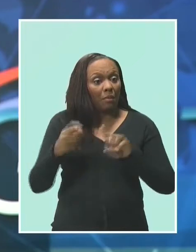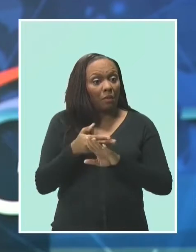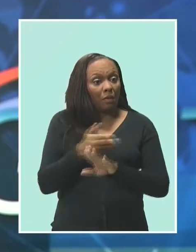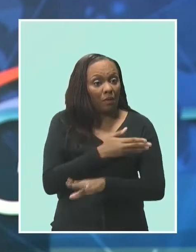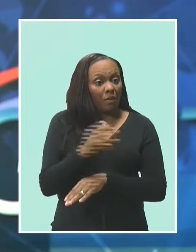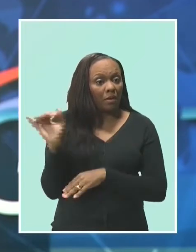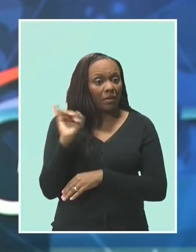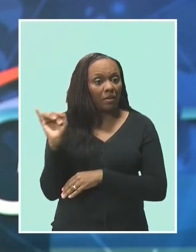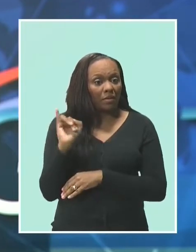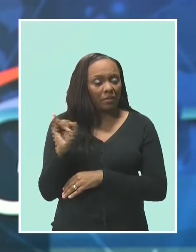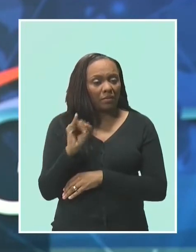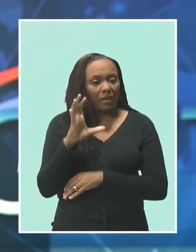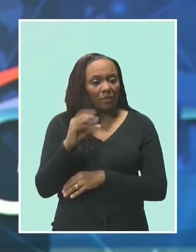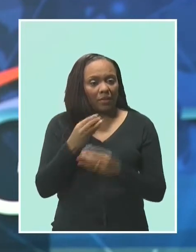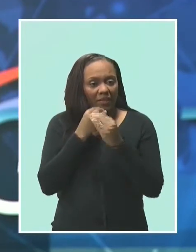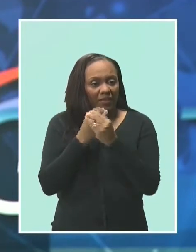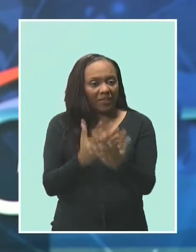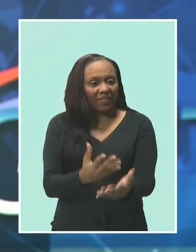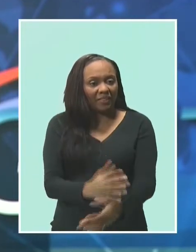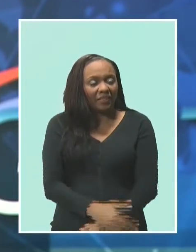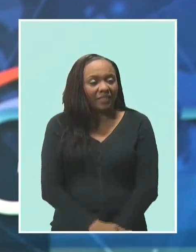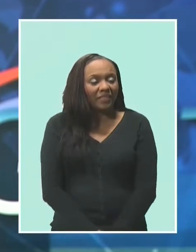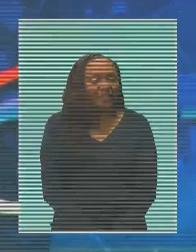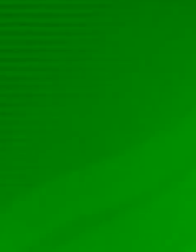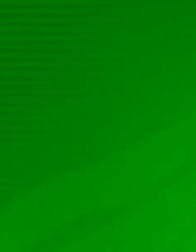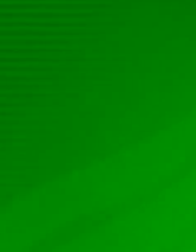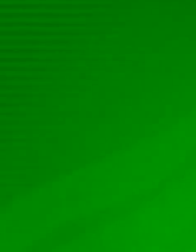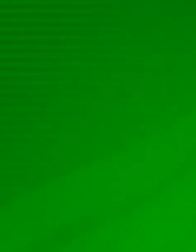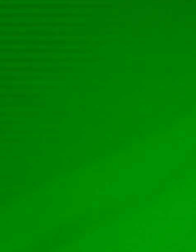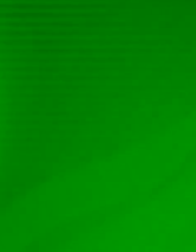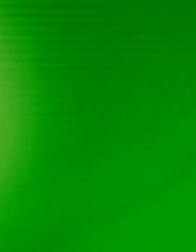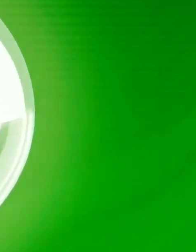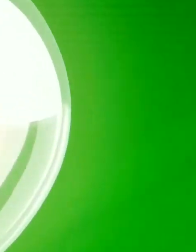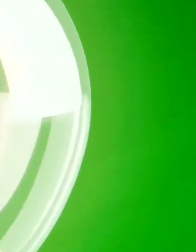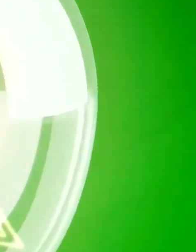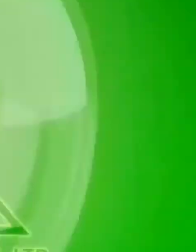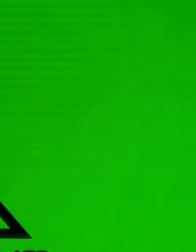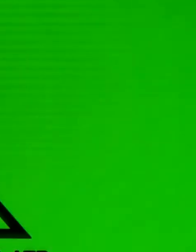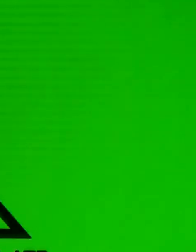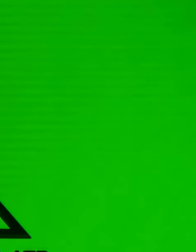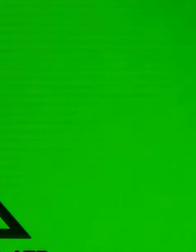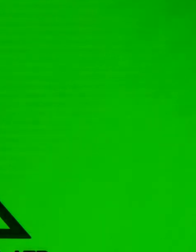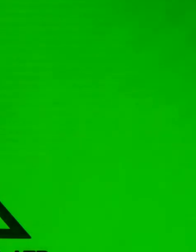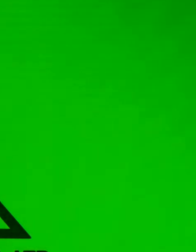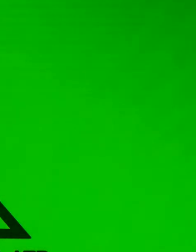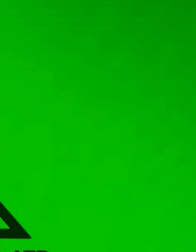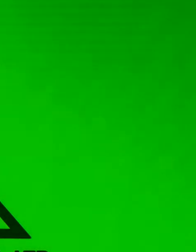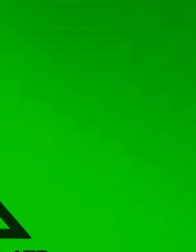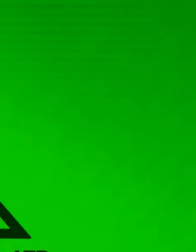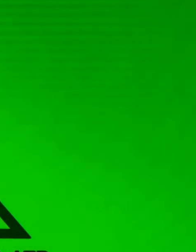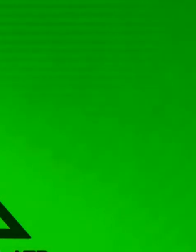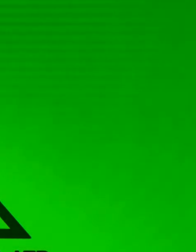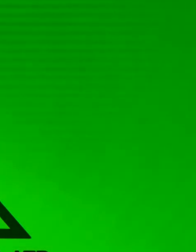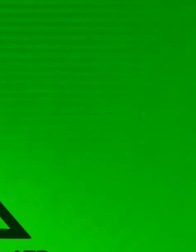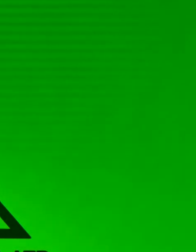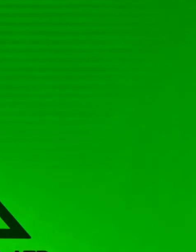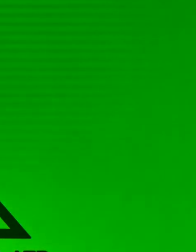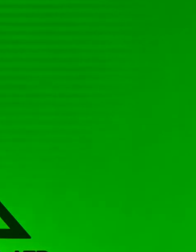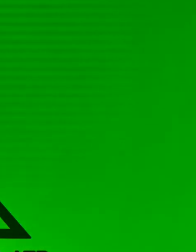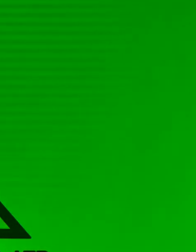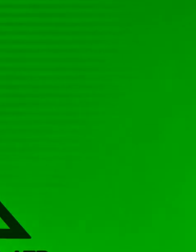from Cooperators General Insurance. This tip of the day is brought to you by Cooperators General Insurance Company